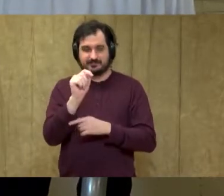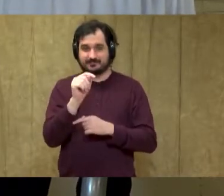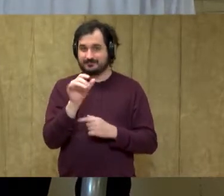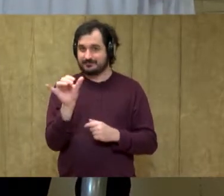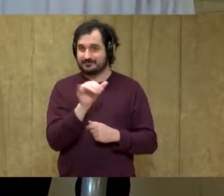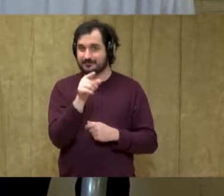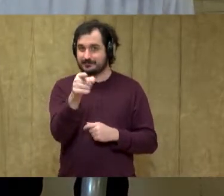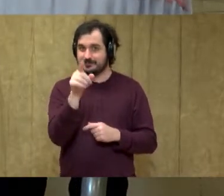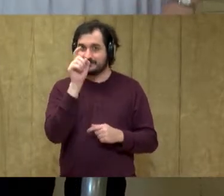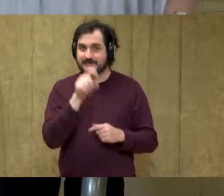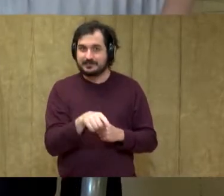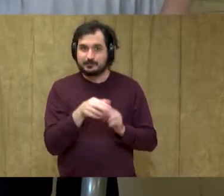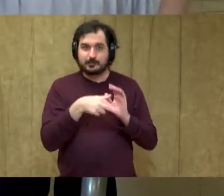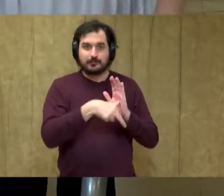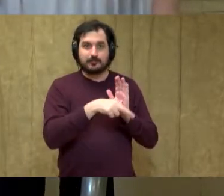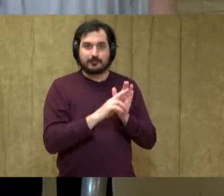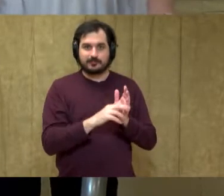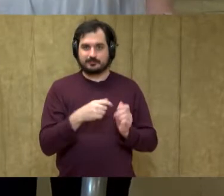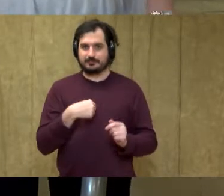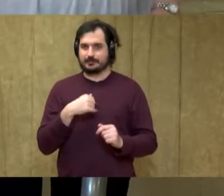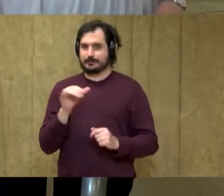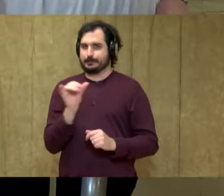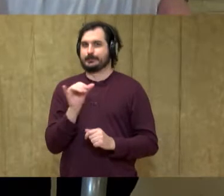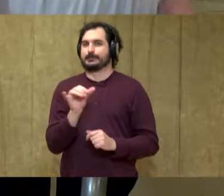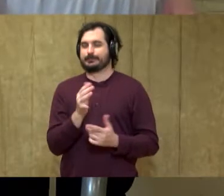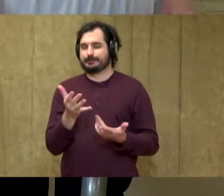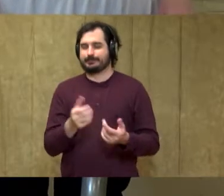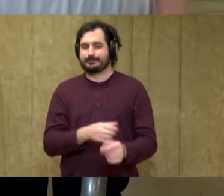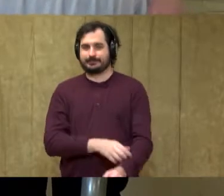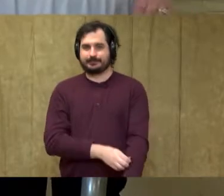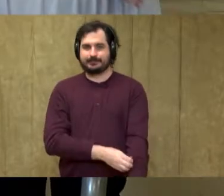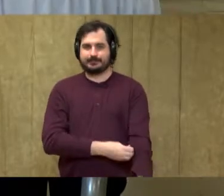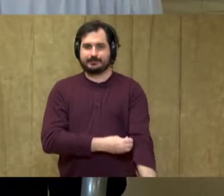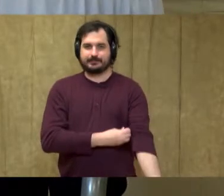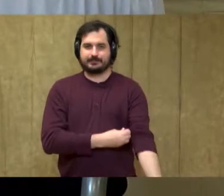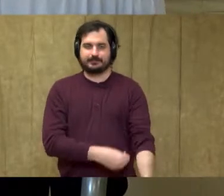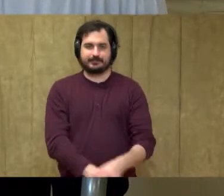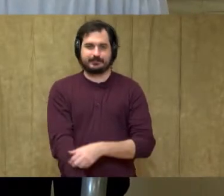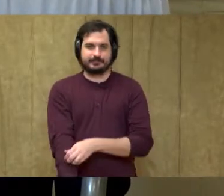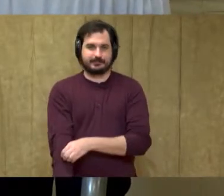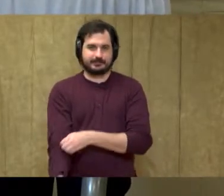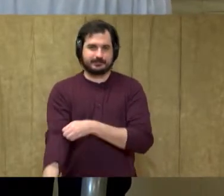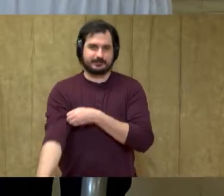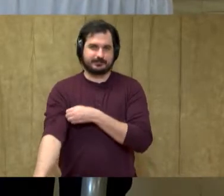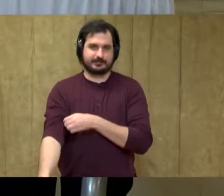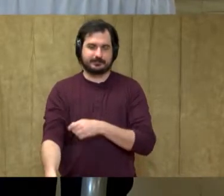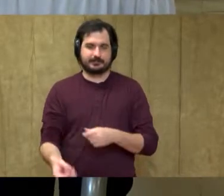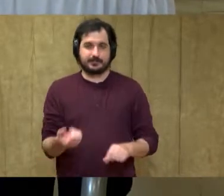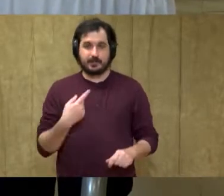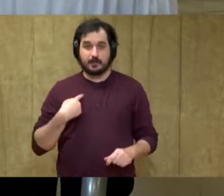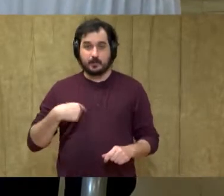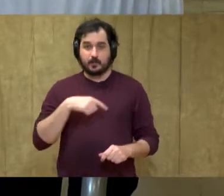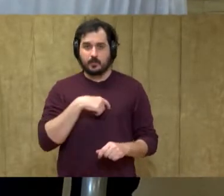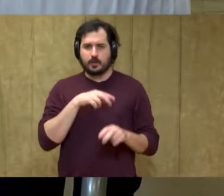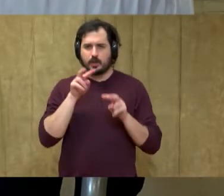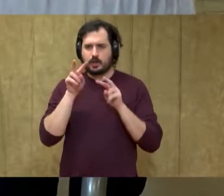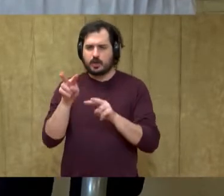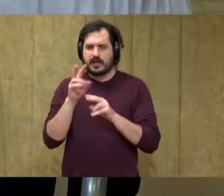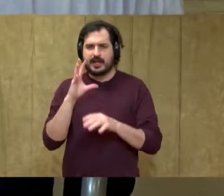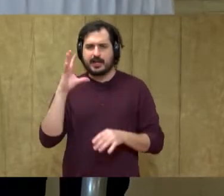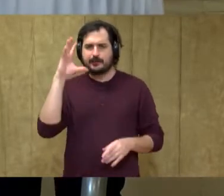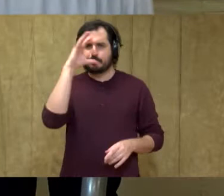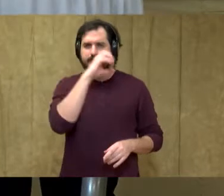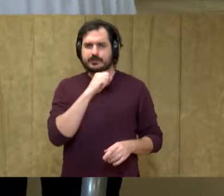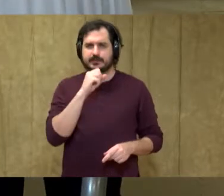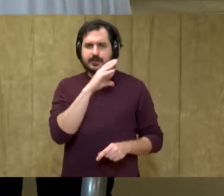need a refresher too. All right, so we are looking at inferencing and conclusions, and